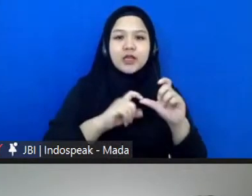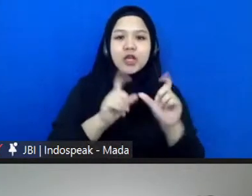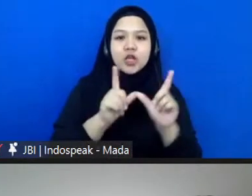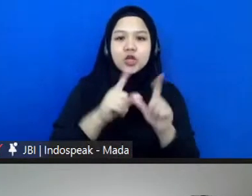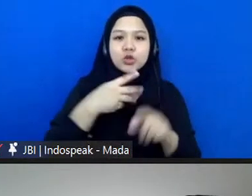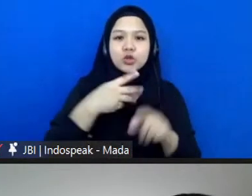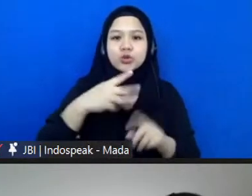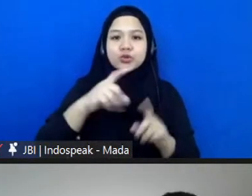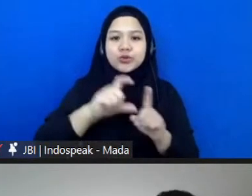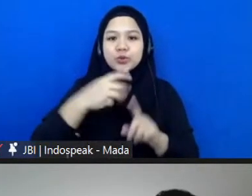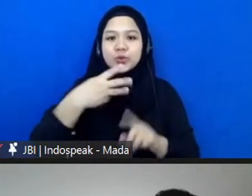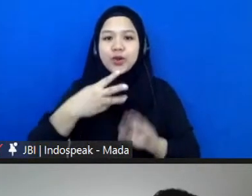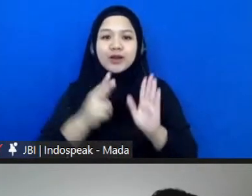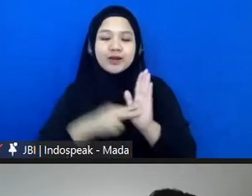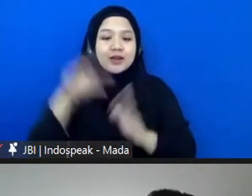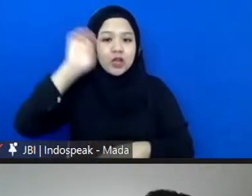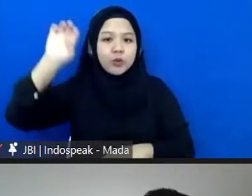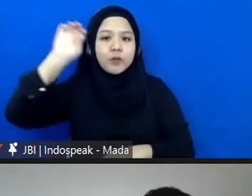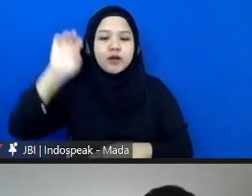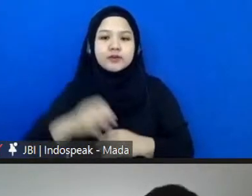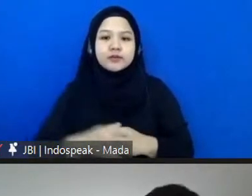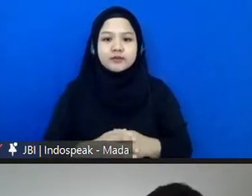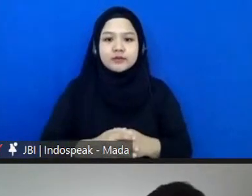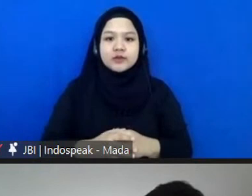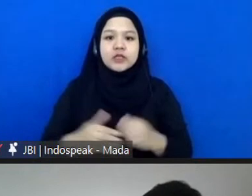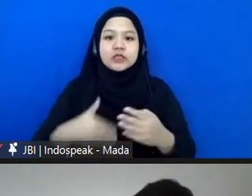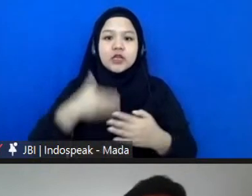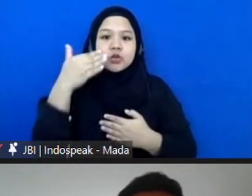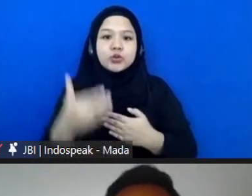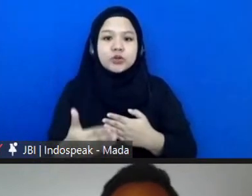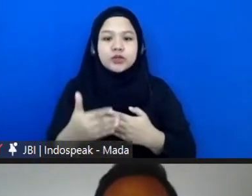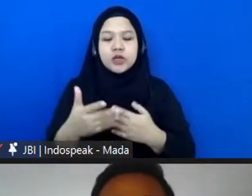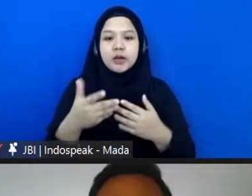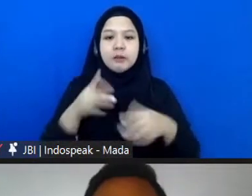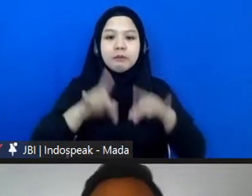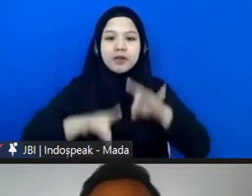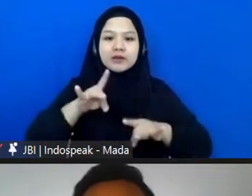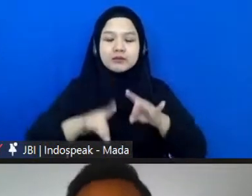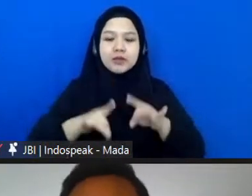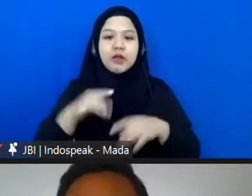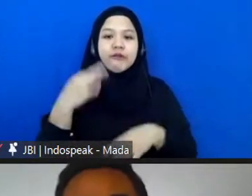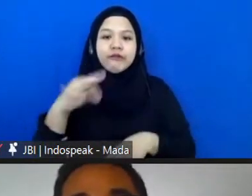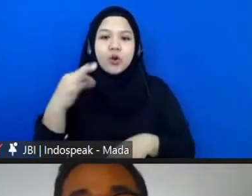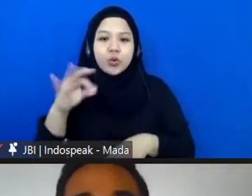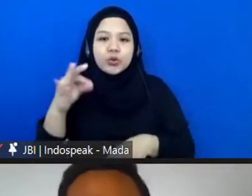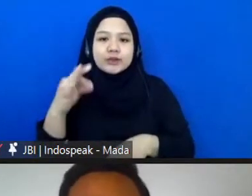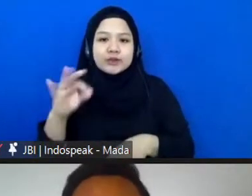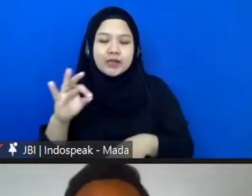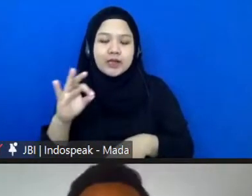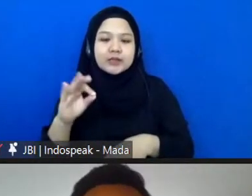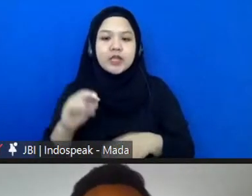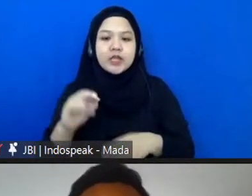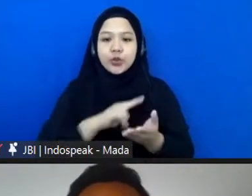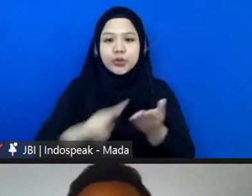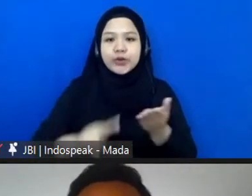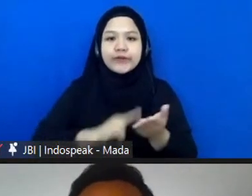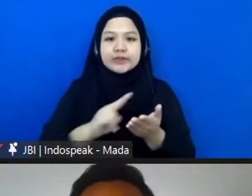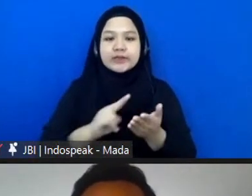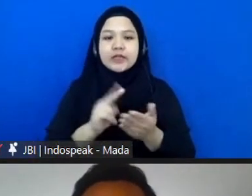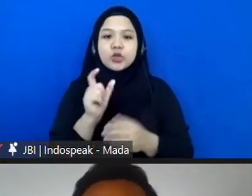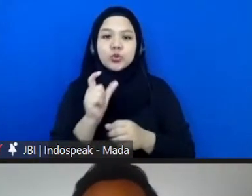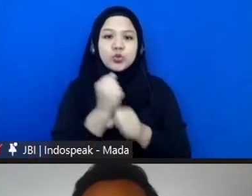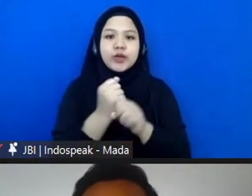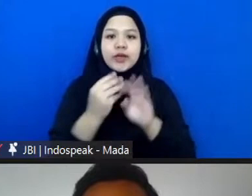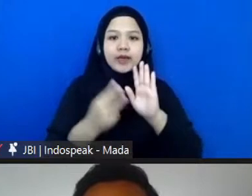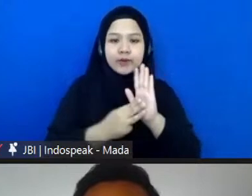Medicine, Universitas Gadjah Mada. Professor Utarini's research focuses on the management of disease control,